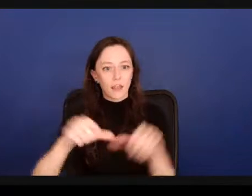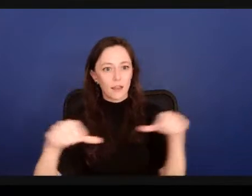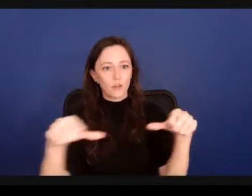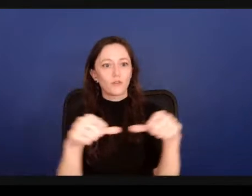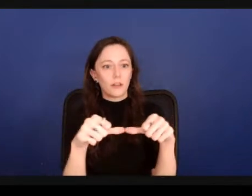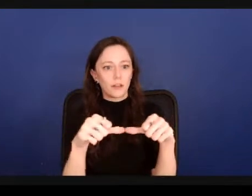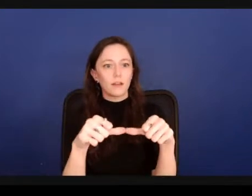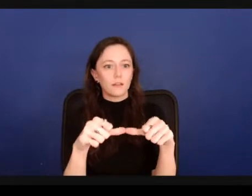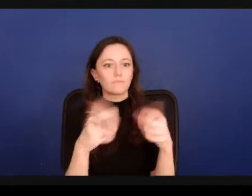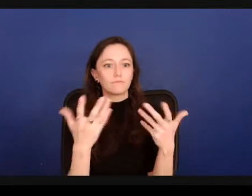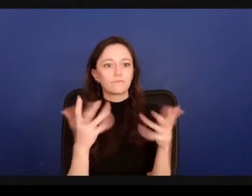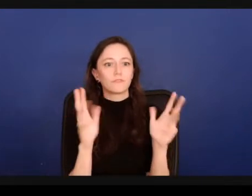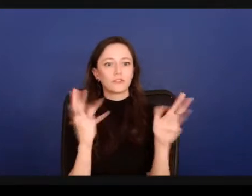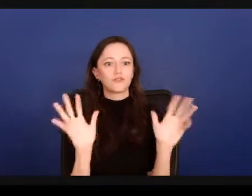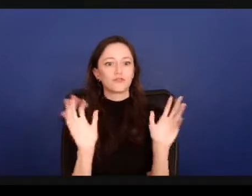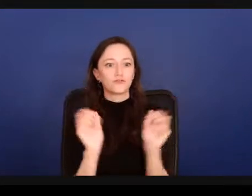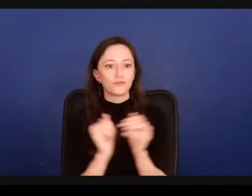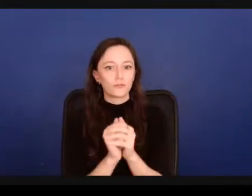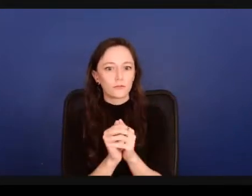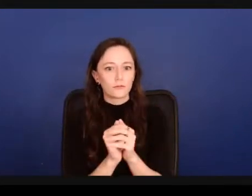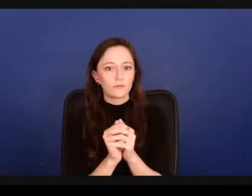Let's see, coming further down.